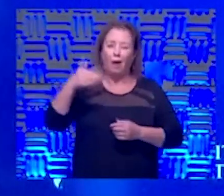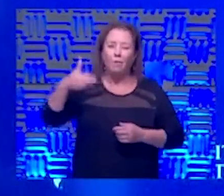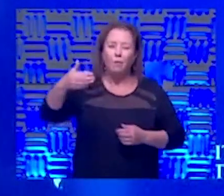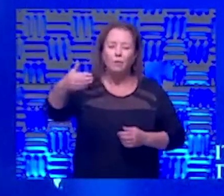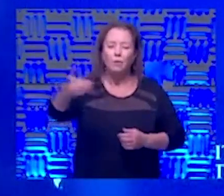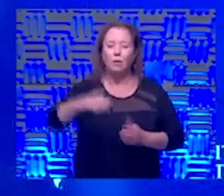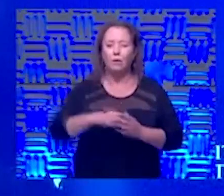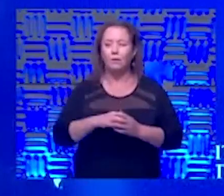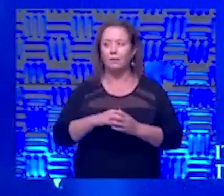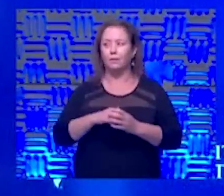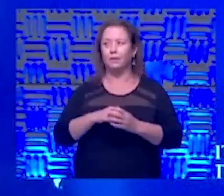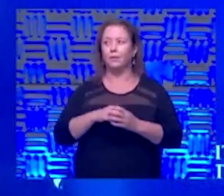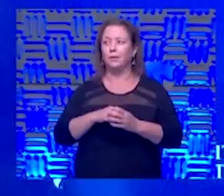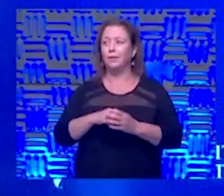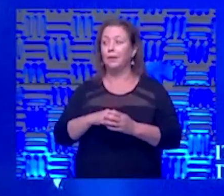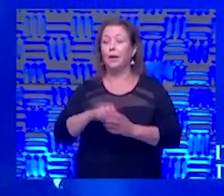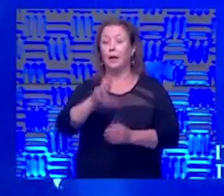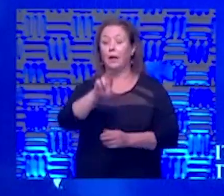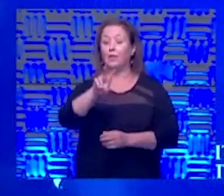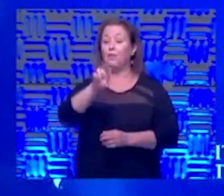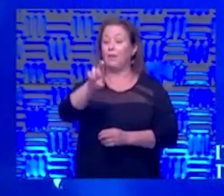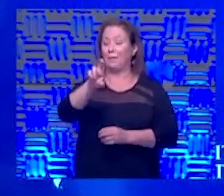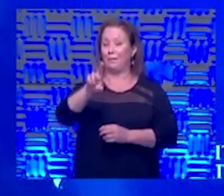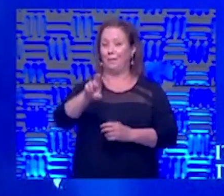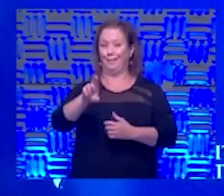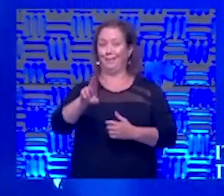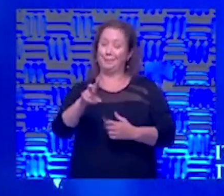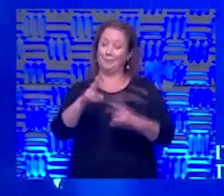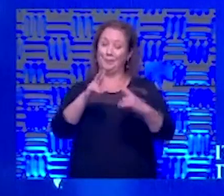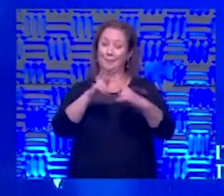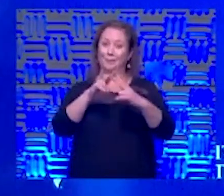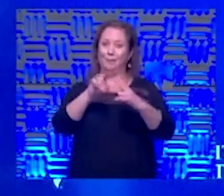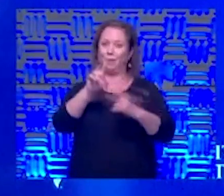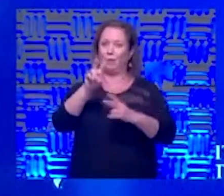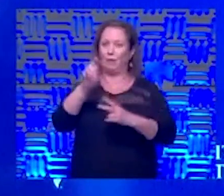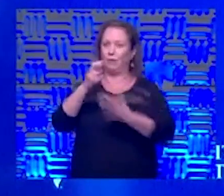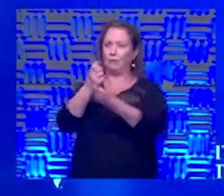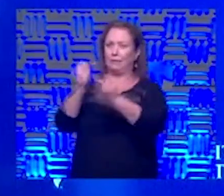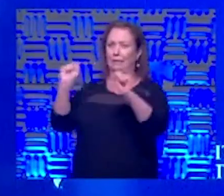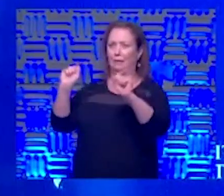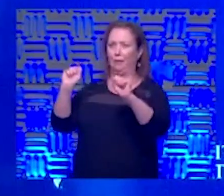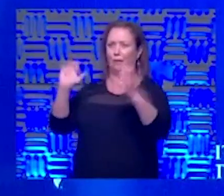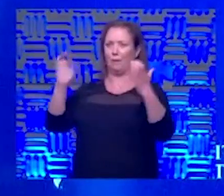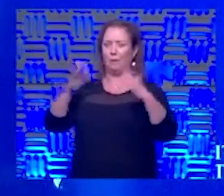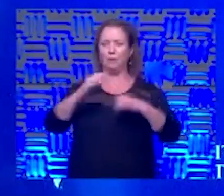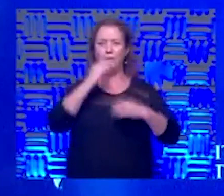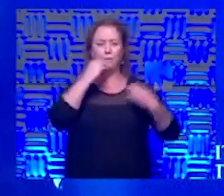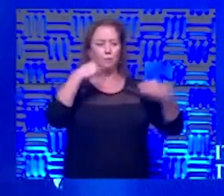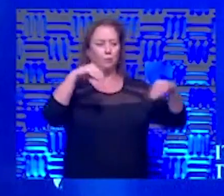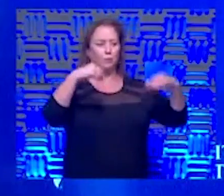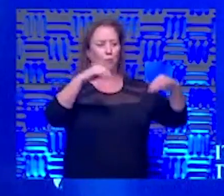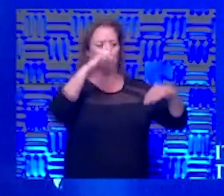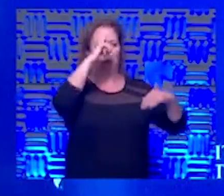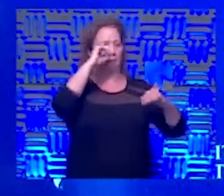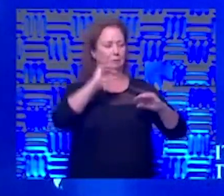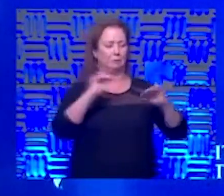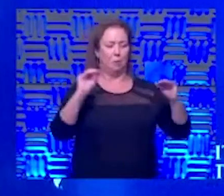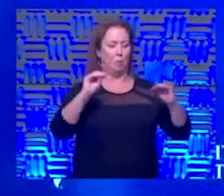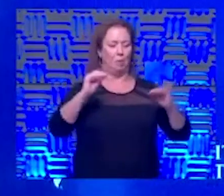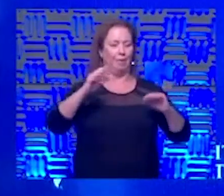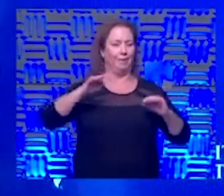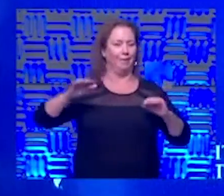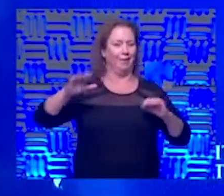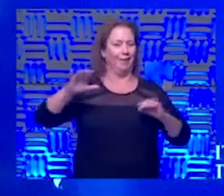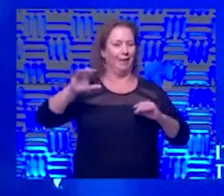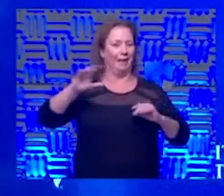and to a river. I mean, those are the two things, right? And I figure the river is even safer than the grocery store because there's just nobody around. And I